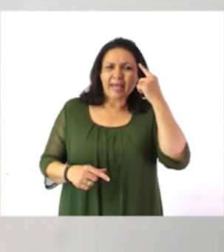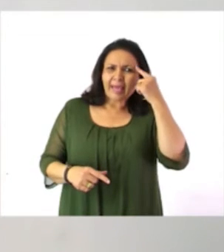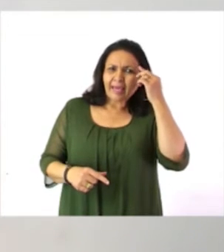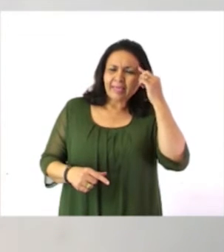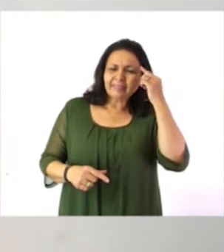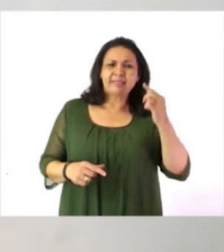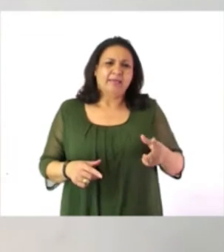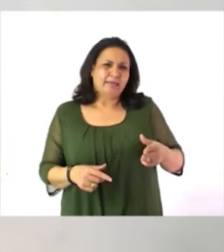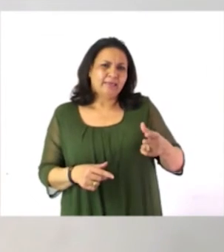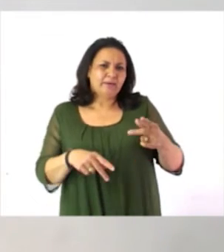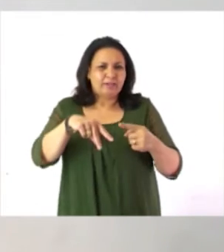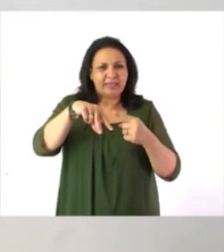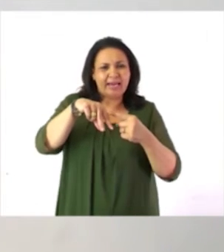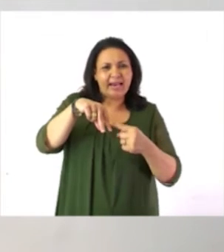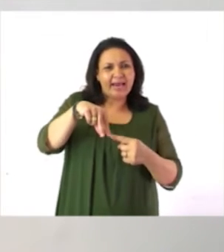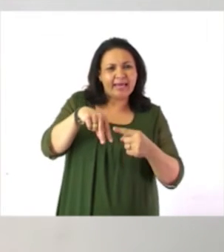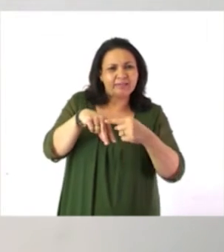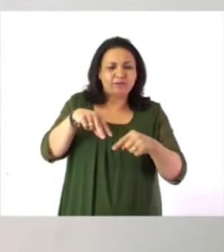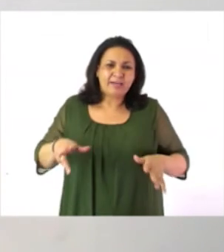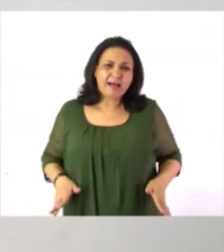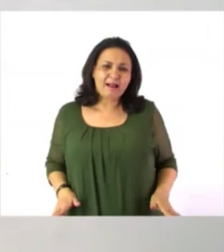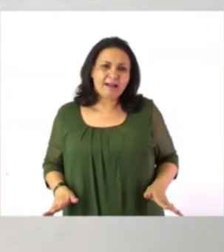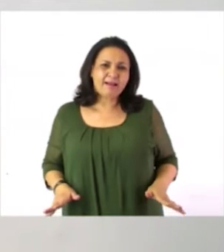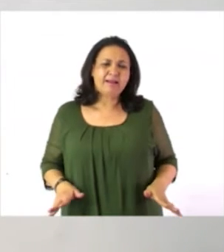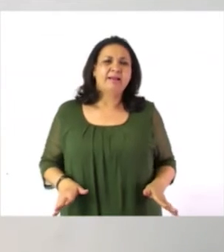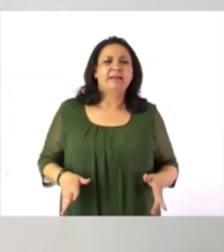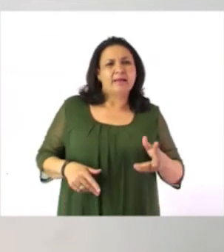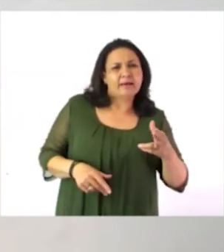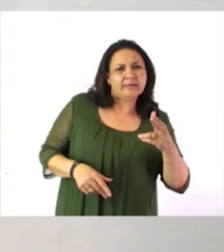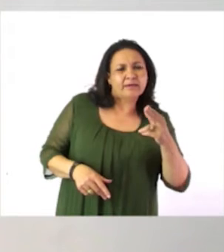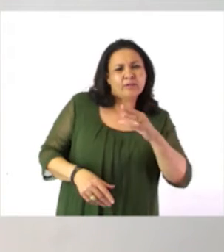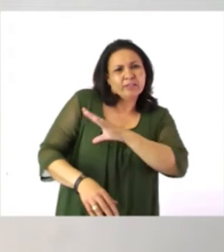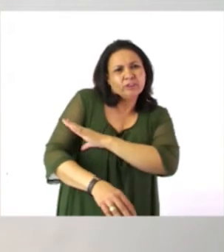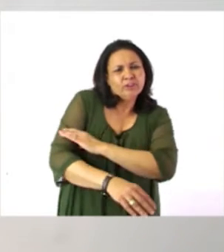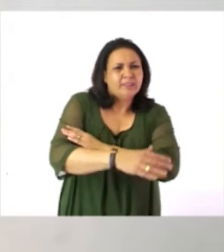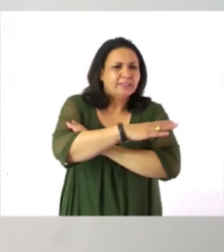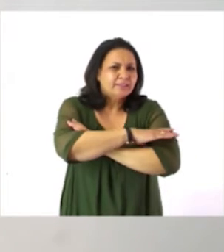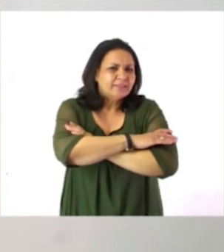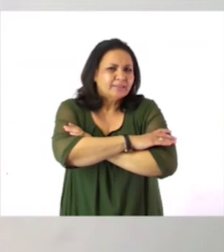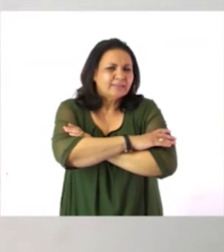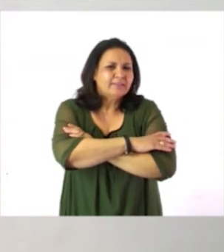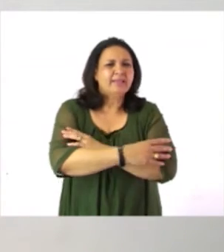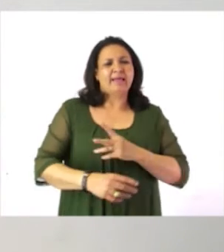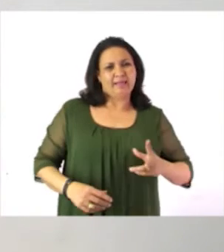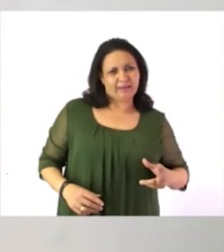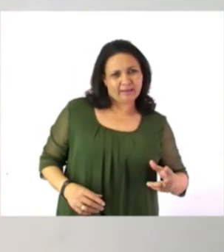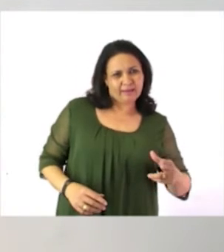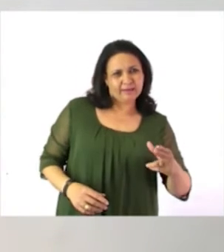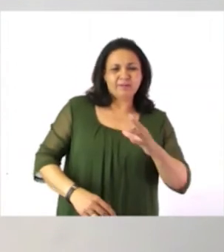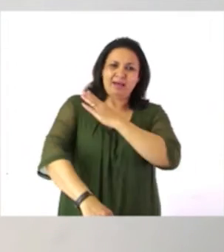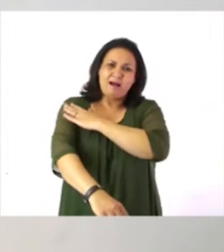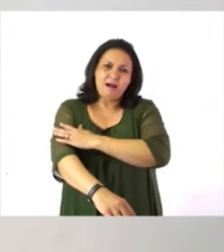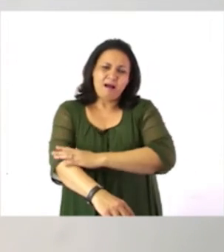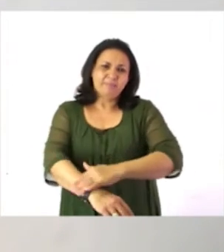out the legs for the girl. I've cut out her shirt. And I've cut out the